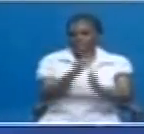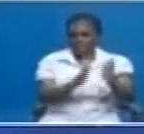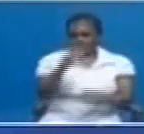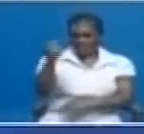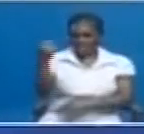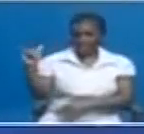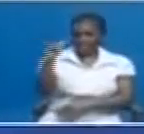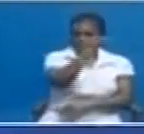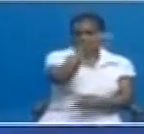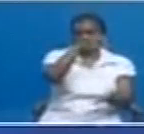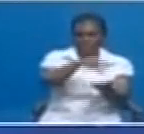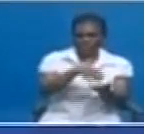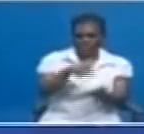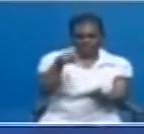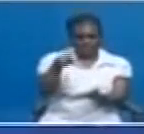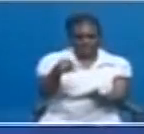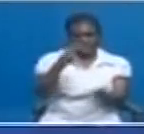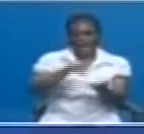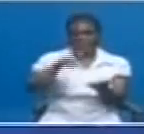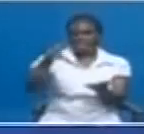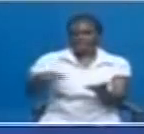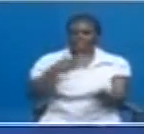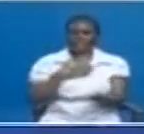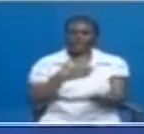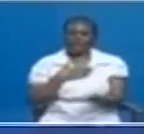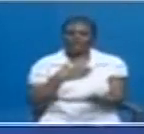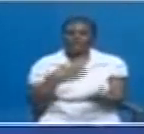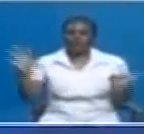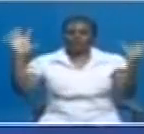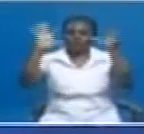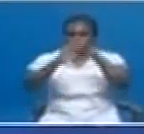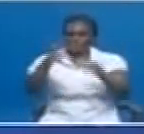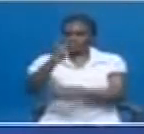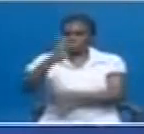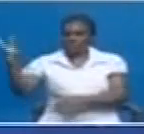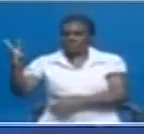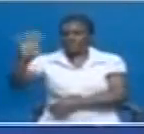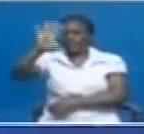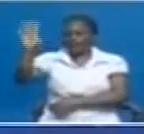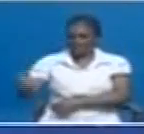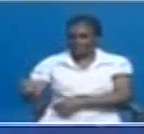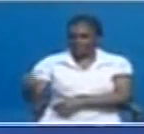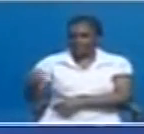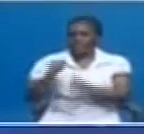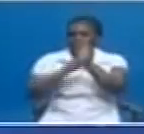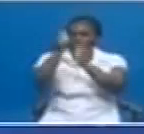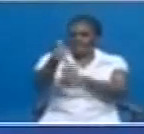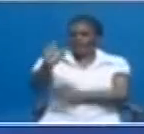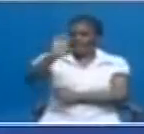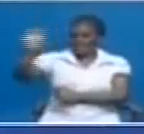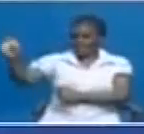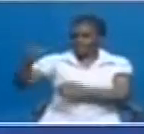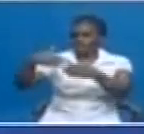where Kenya Airways is placed, it's at an advantage in terms of connecting even West Africans to the Far East. So the